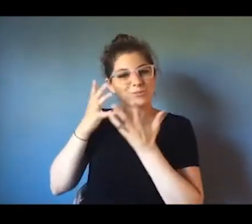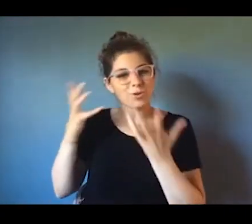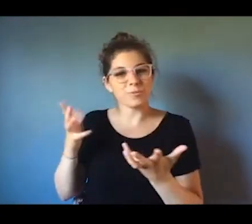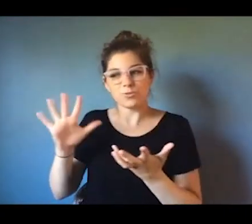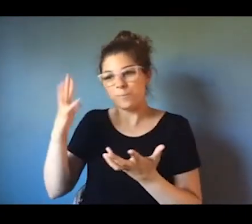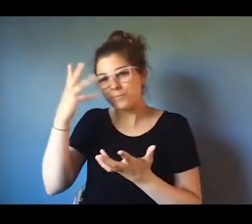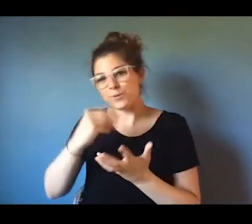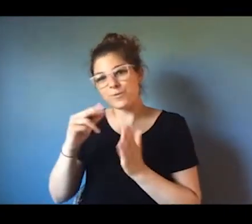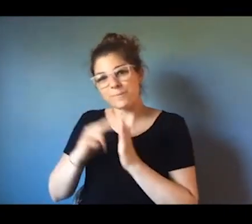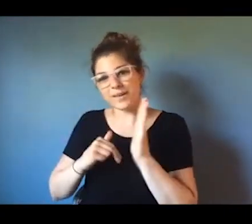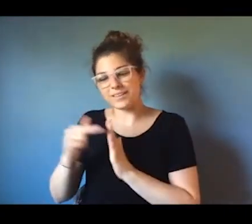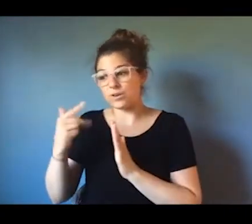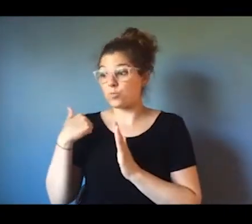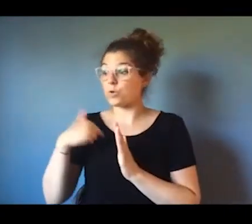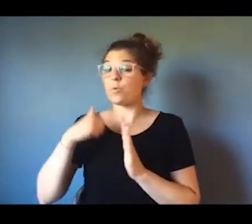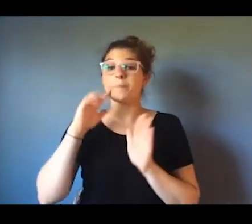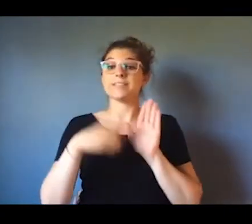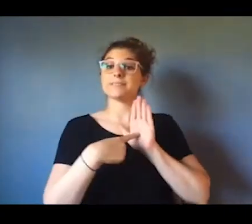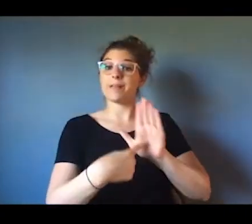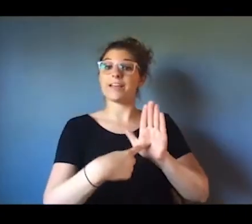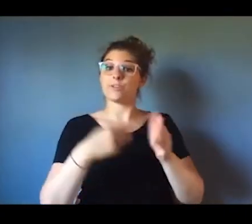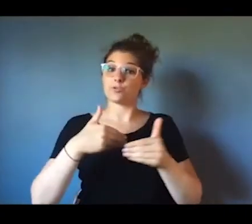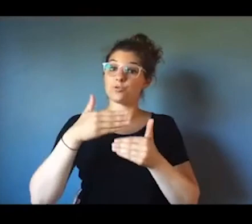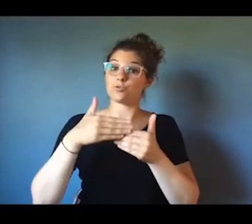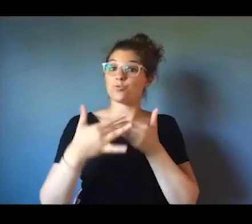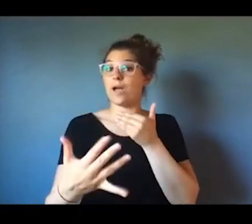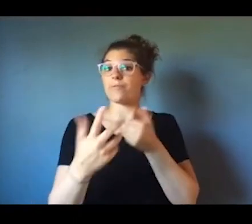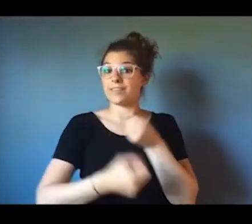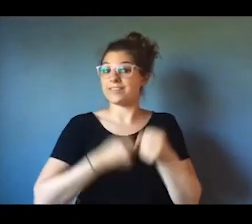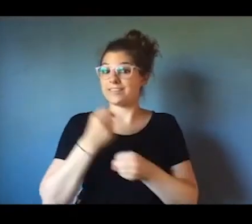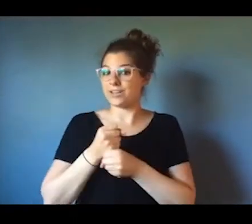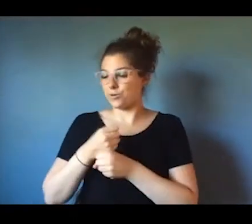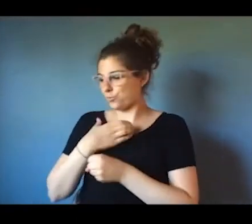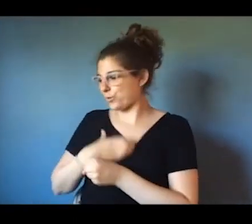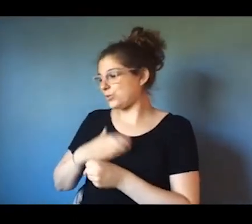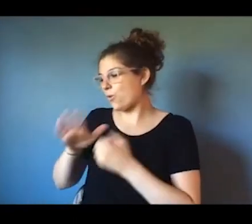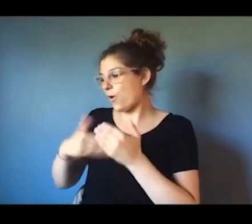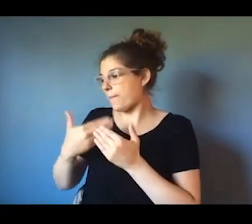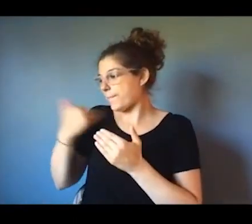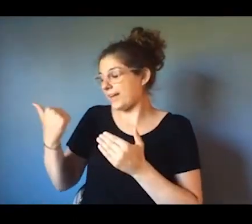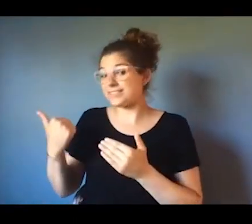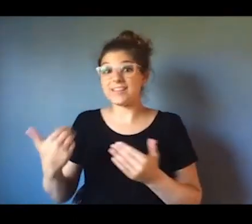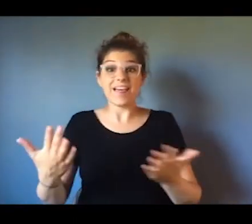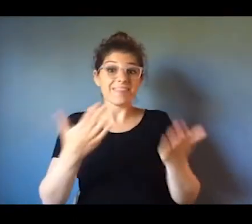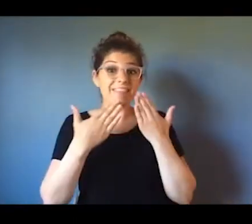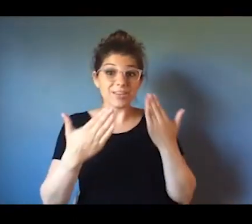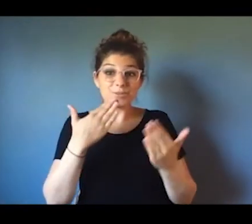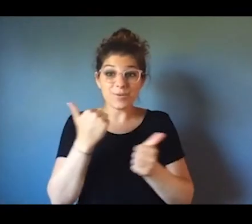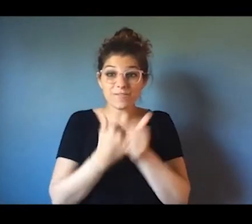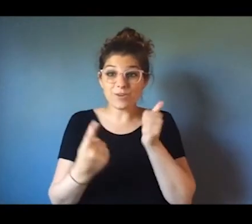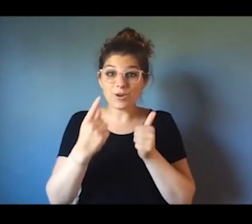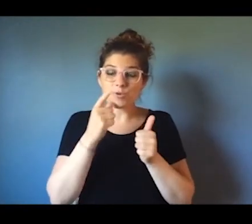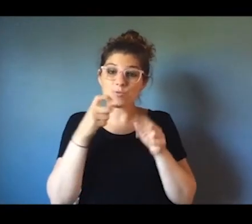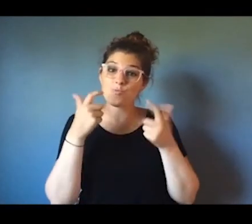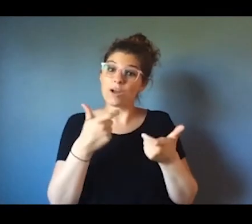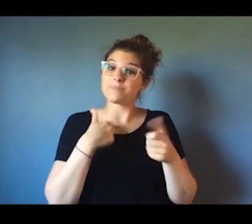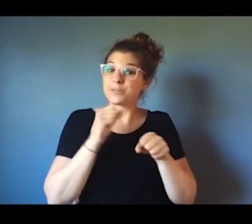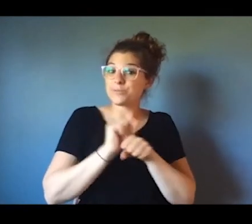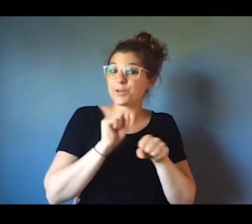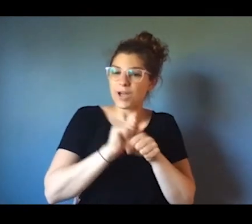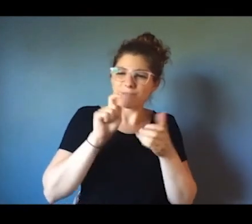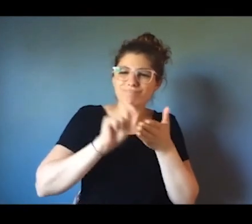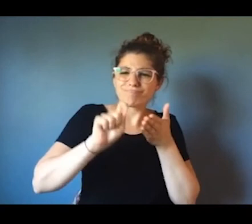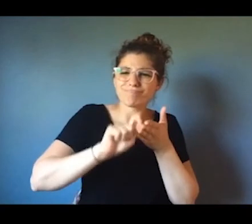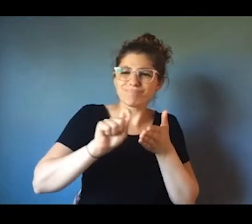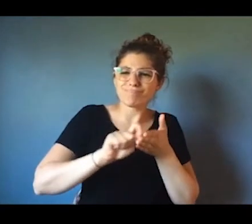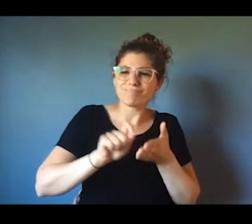Bramblitt, thank you so much for your beautiful painting. We will be displaying it throughout the year, and we wish you all the best. Thanks to everyone that watched